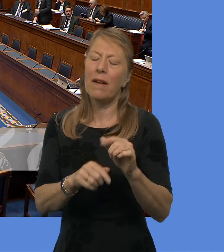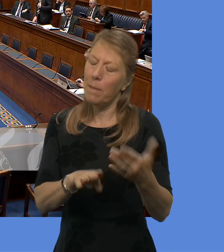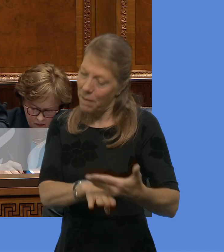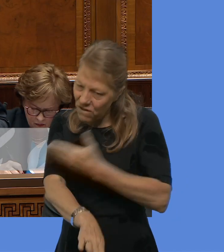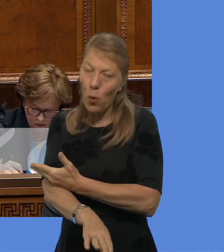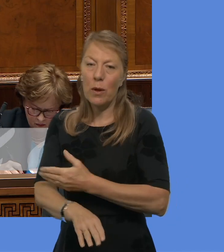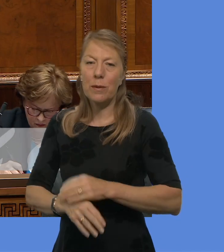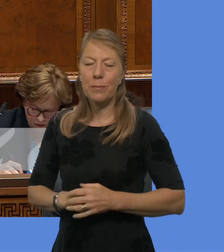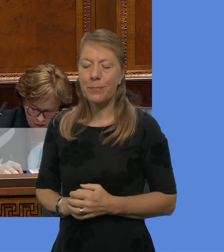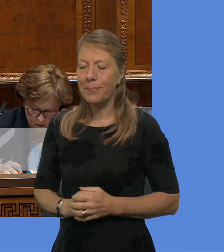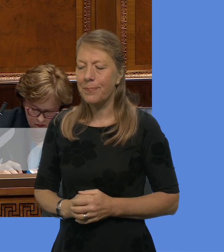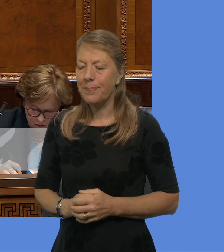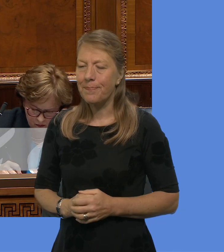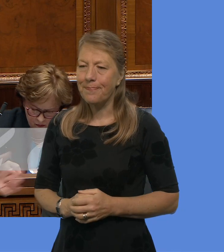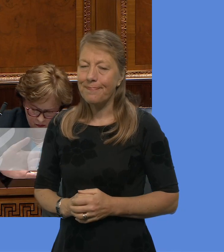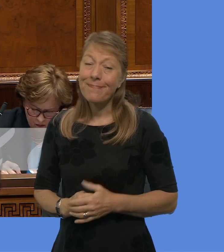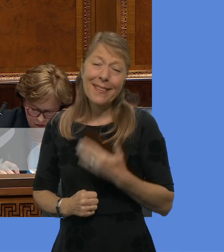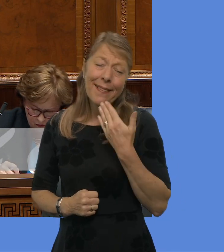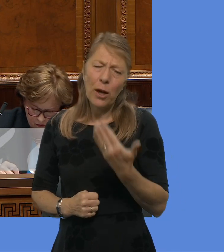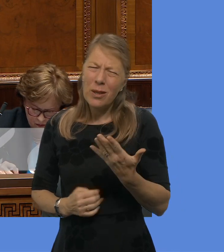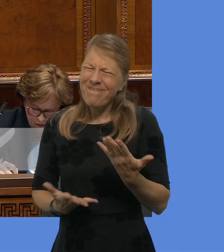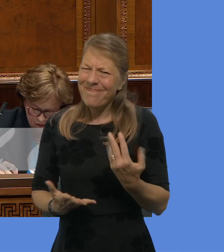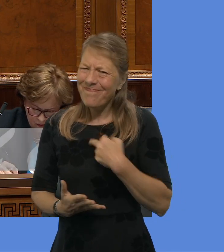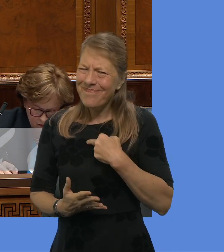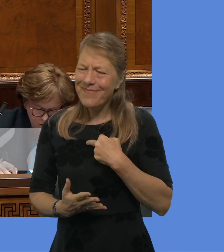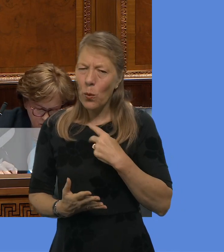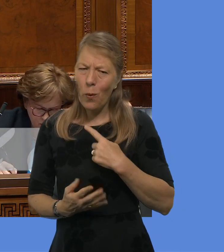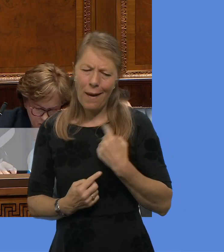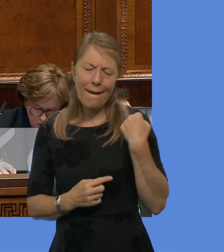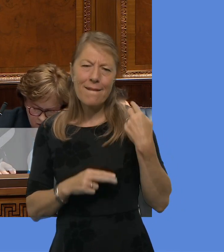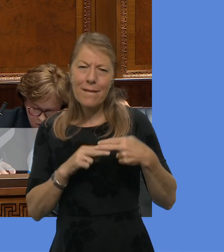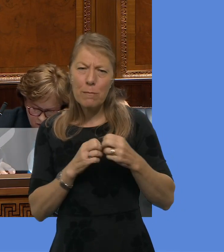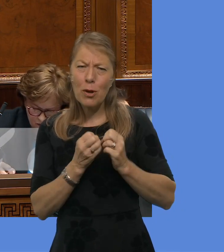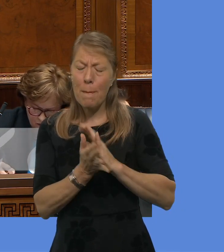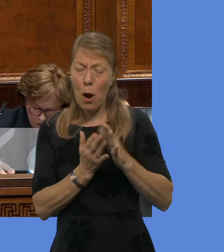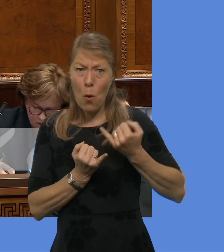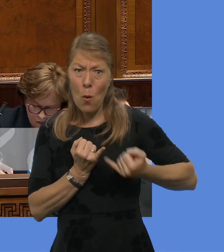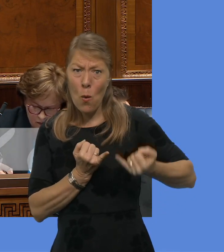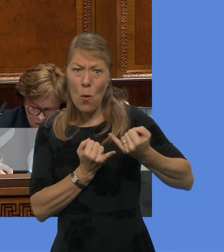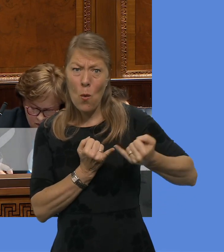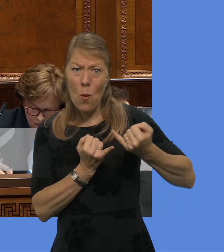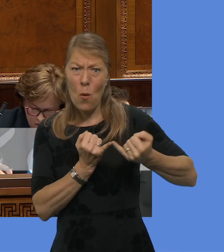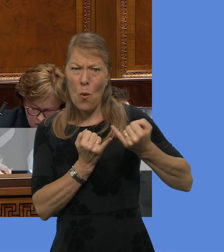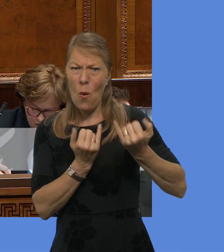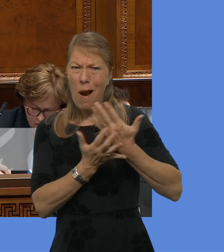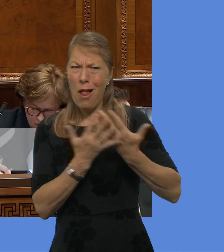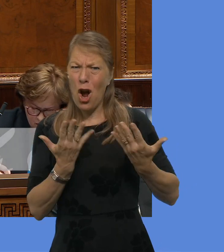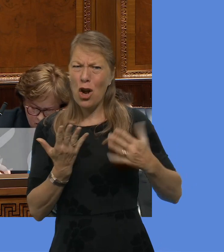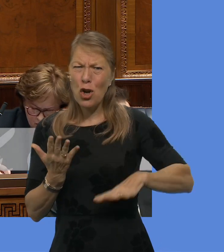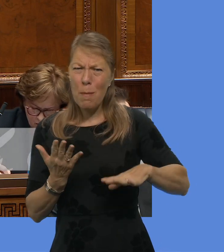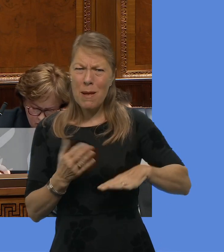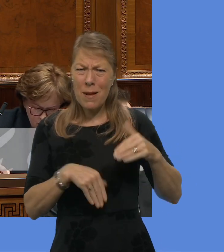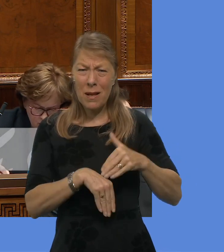indeed disappointing that we've had that upsurge, particularly during February and March, of a clash between groups of young people and sadly attacks on